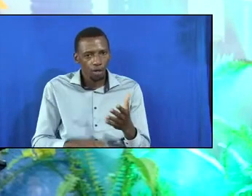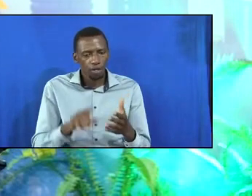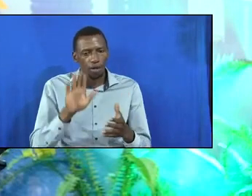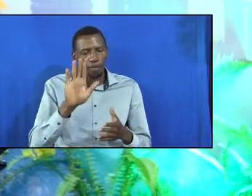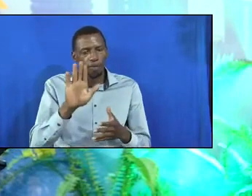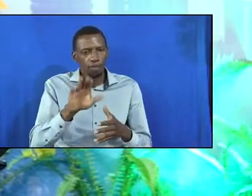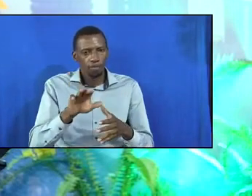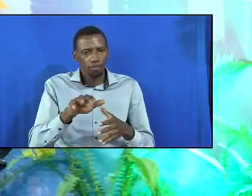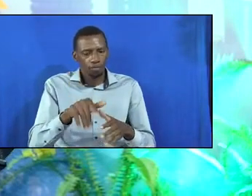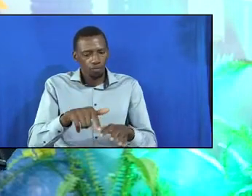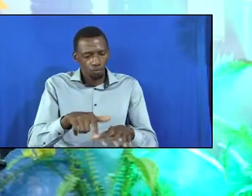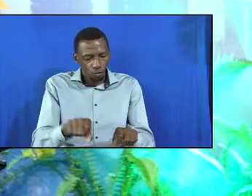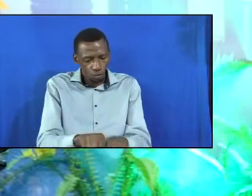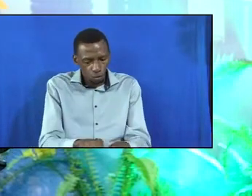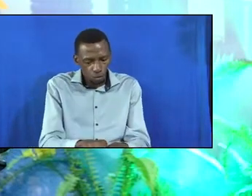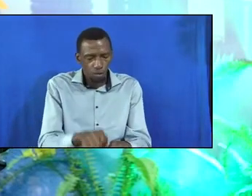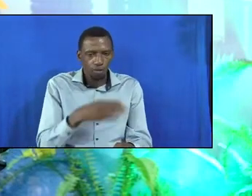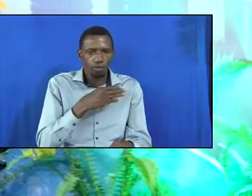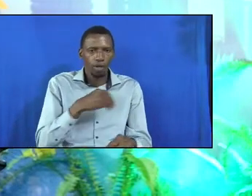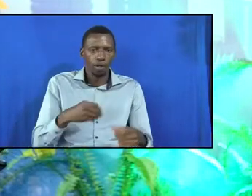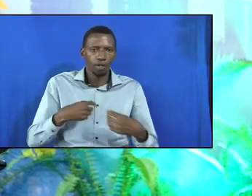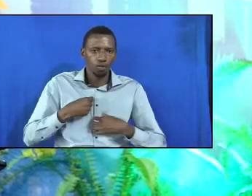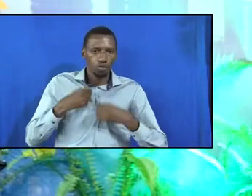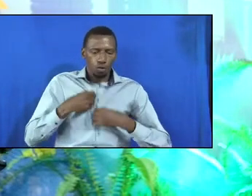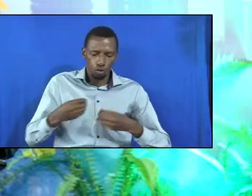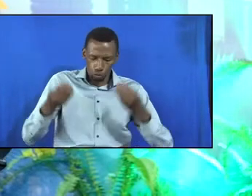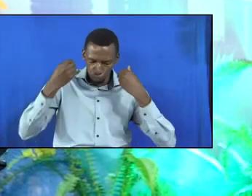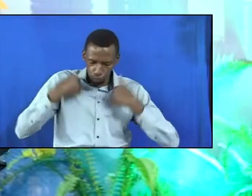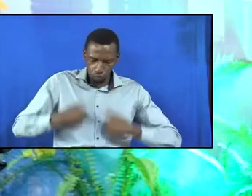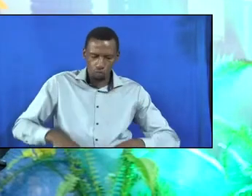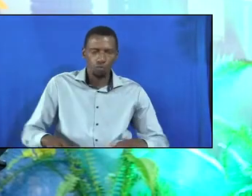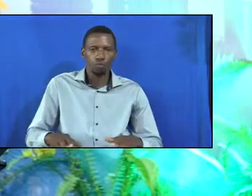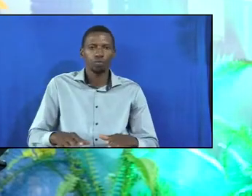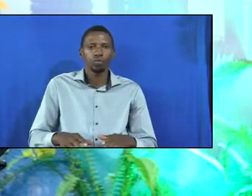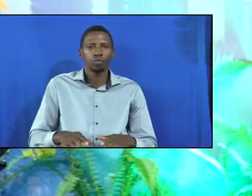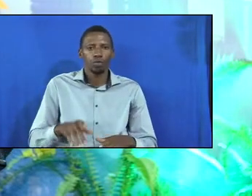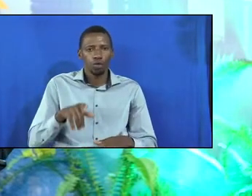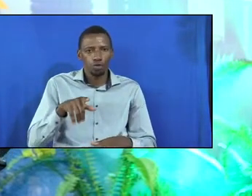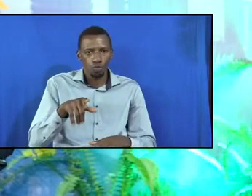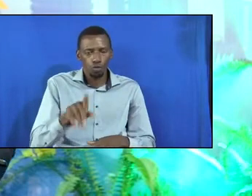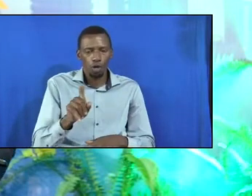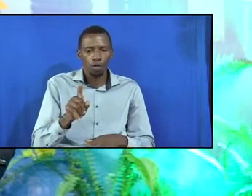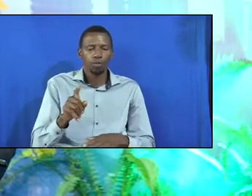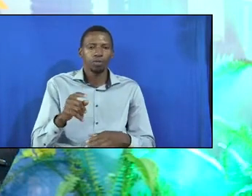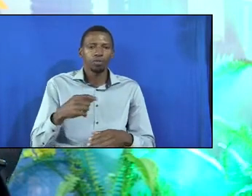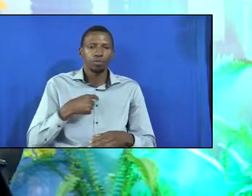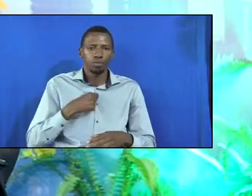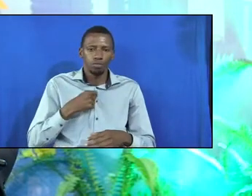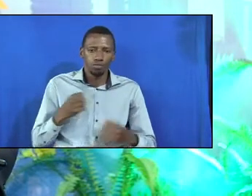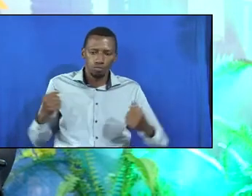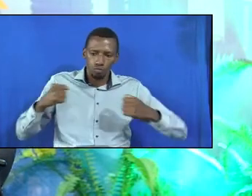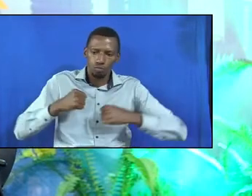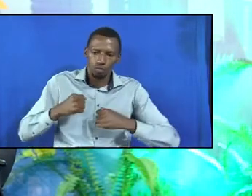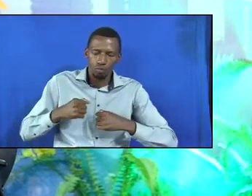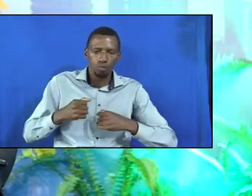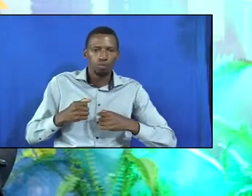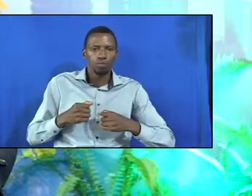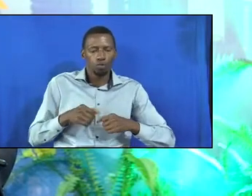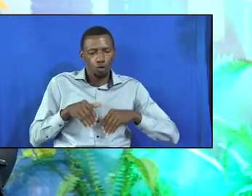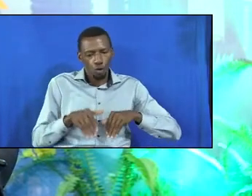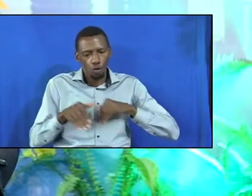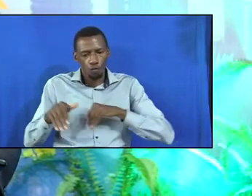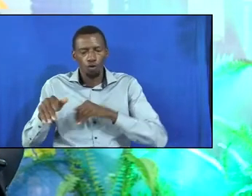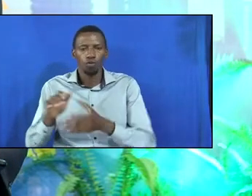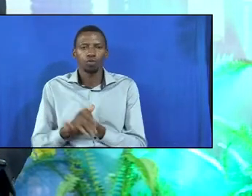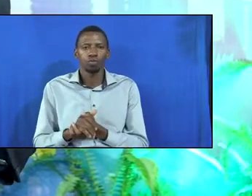your sandals." And Peter did so. "Wrap your cloak around you and follow me," the angel told him.